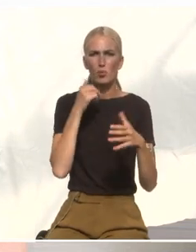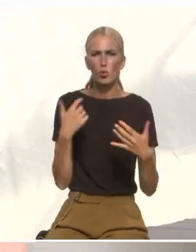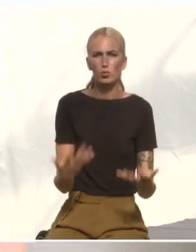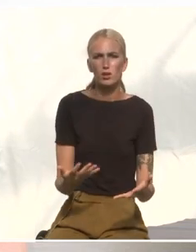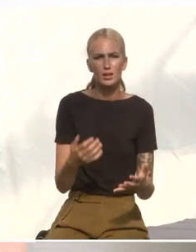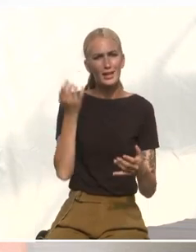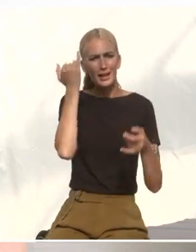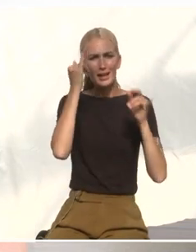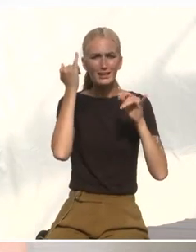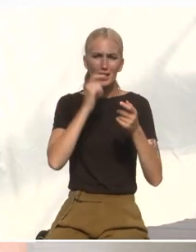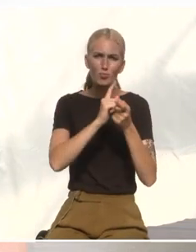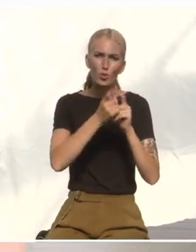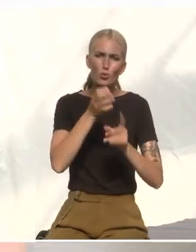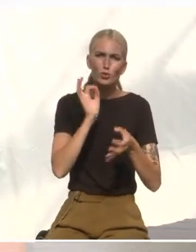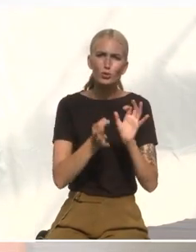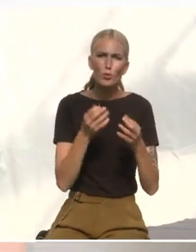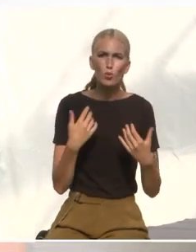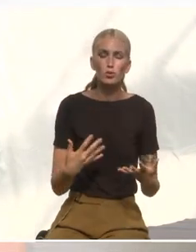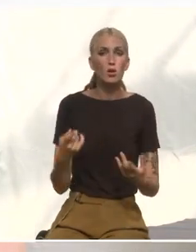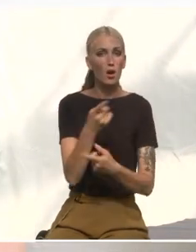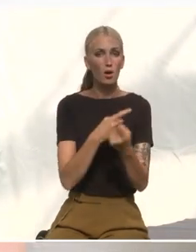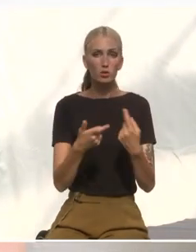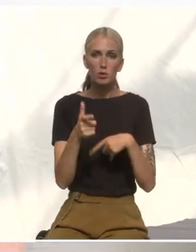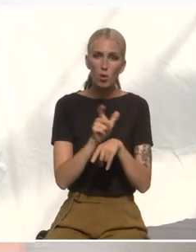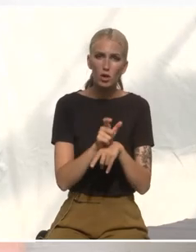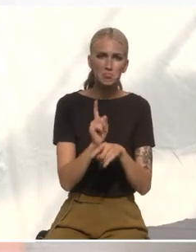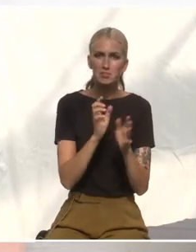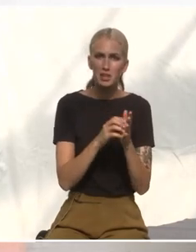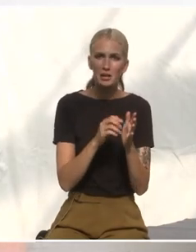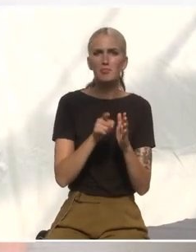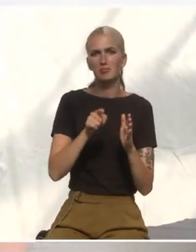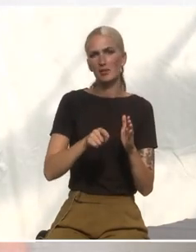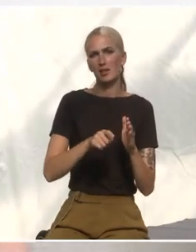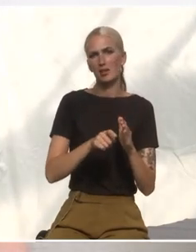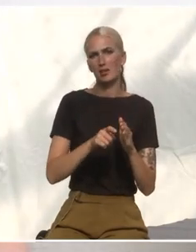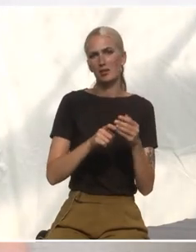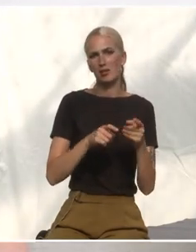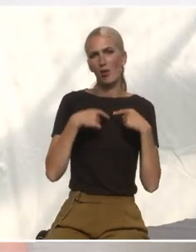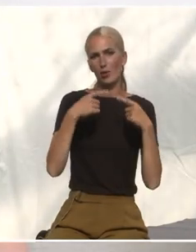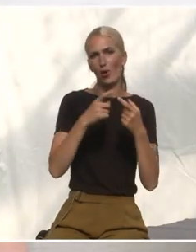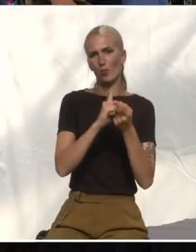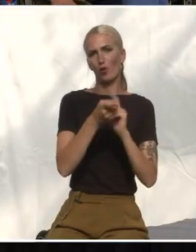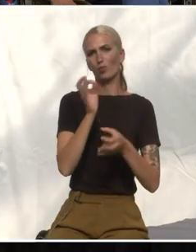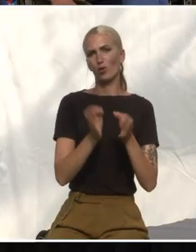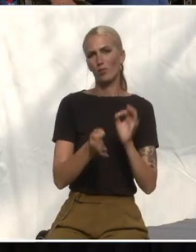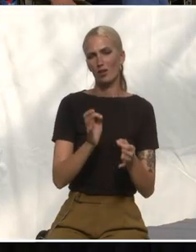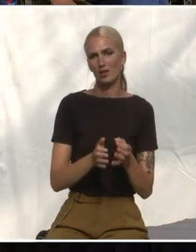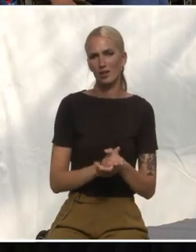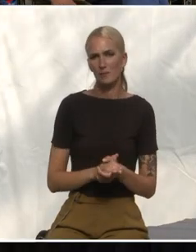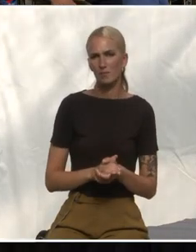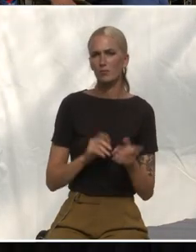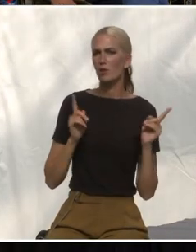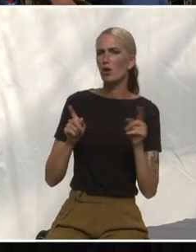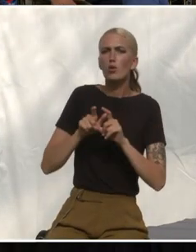them, because the more we talk, the more we normalize. But then what could it be? Like something kind of practical things at